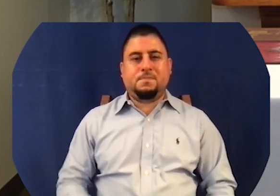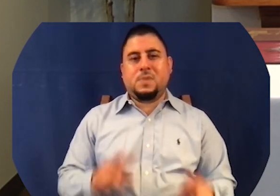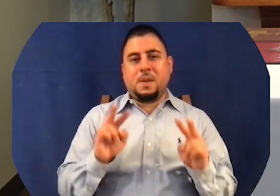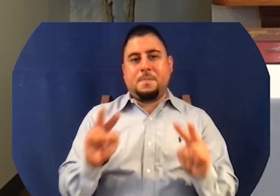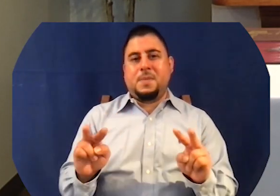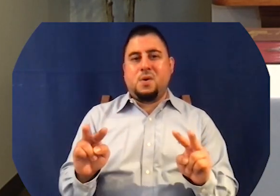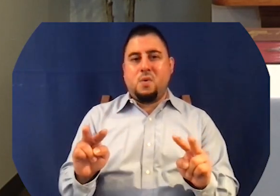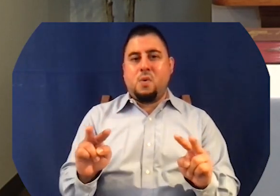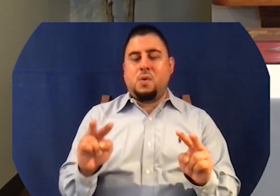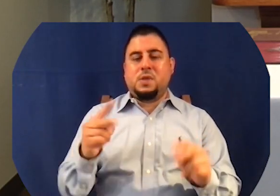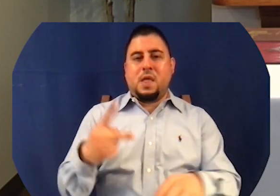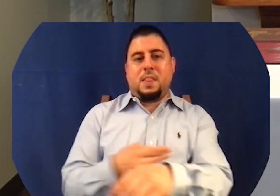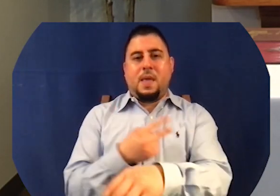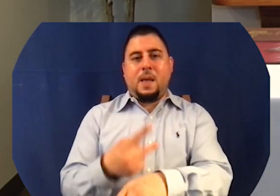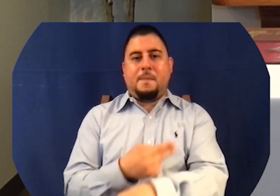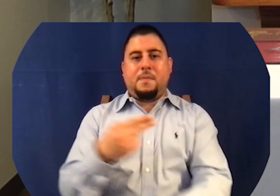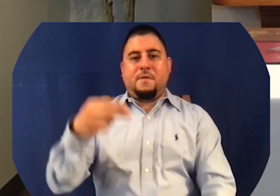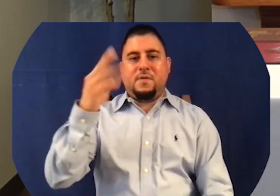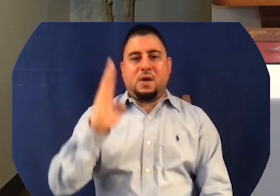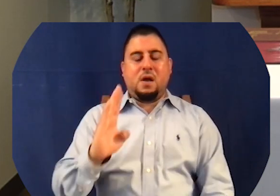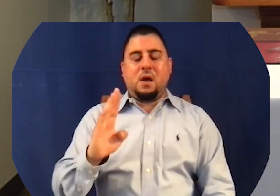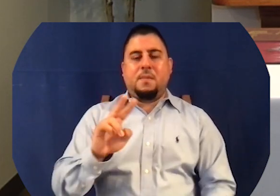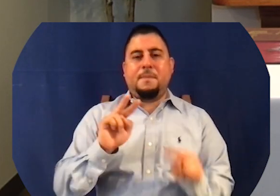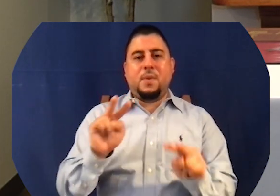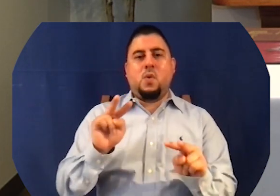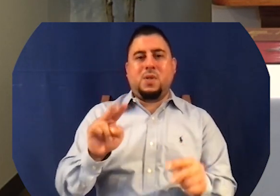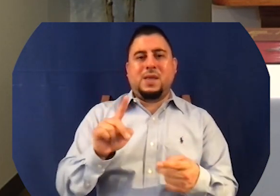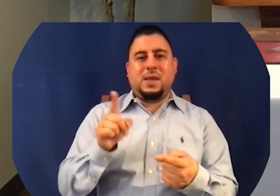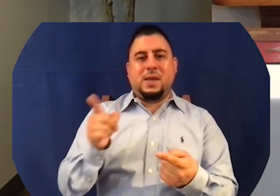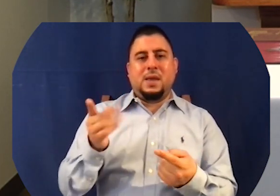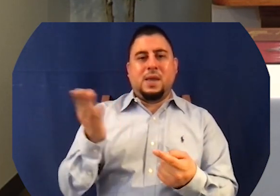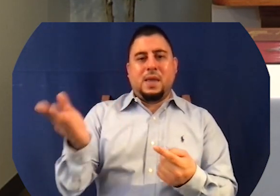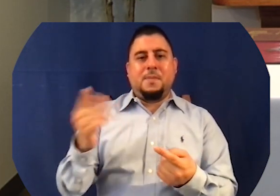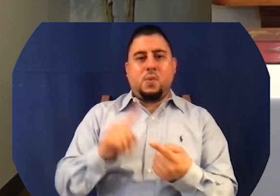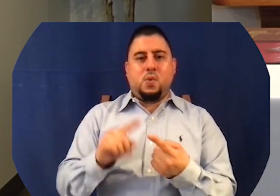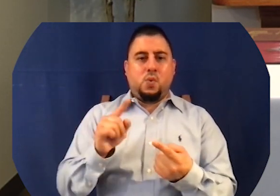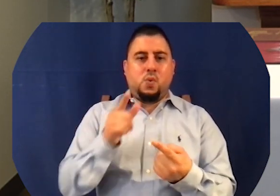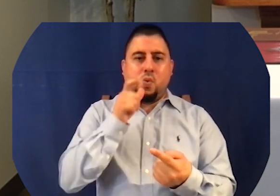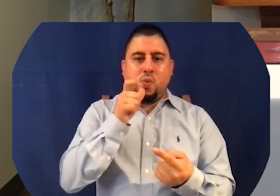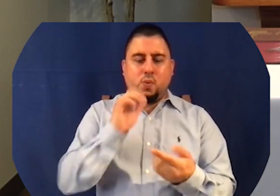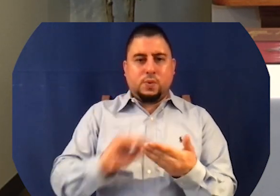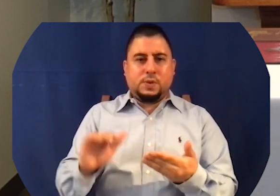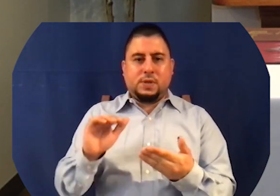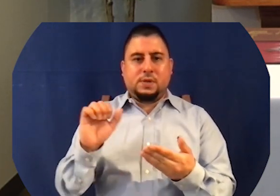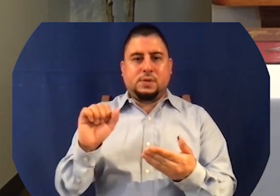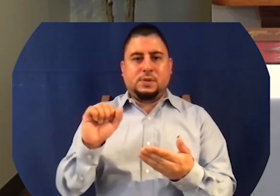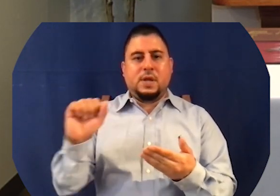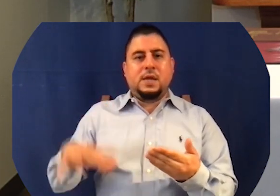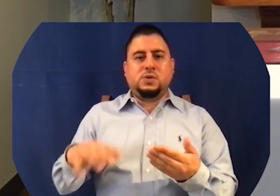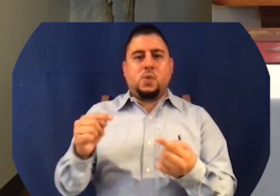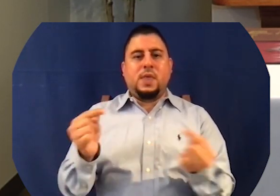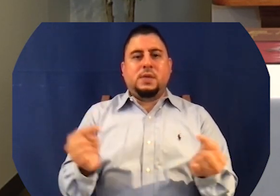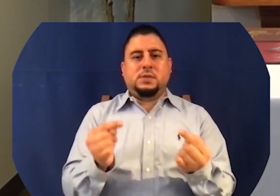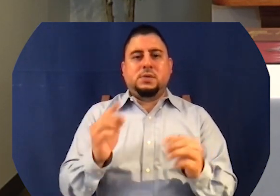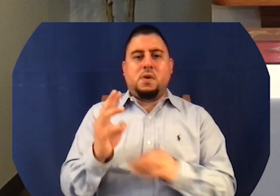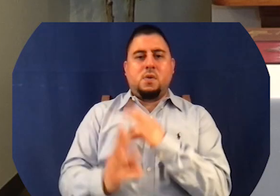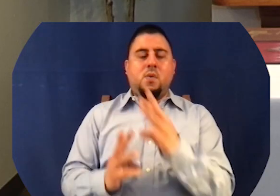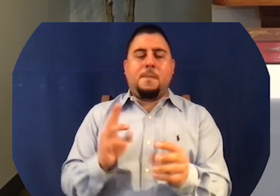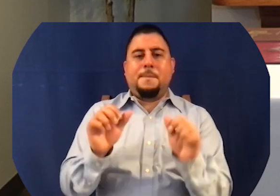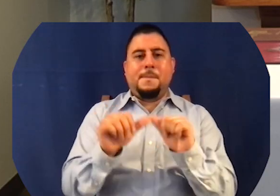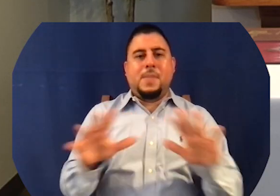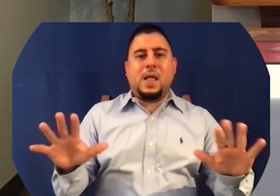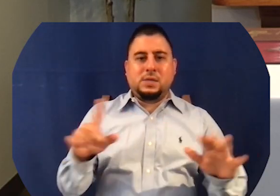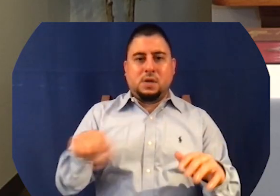Behold the Lamb of God. Behold him who takes away the sins of the world. Blessed are